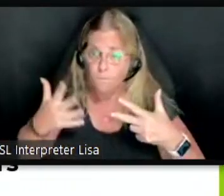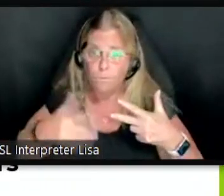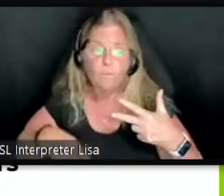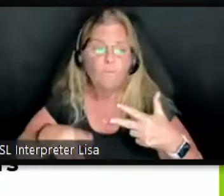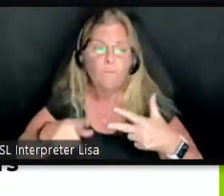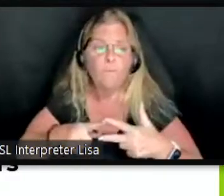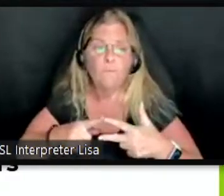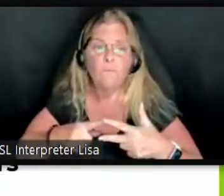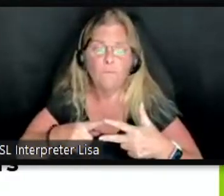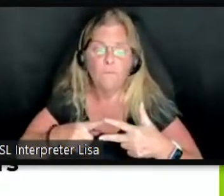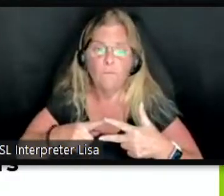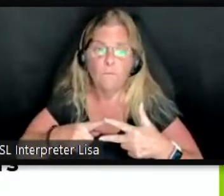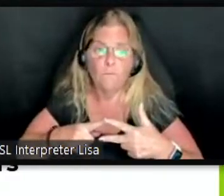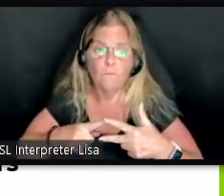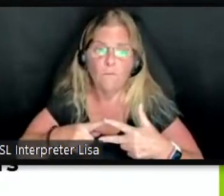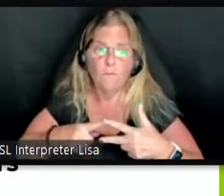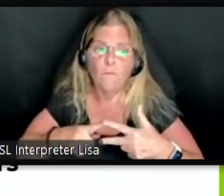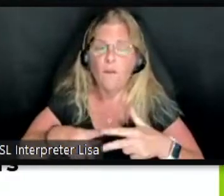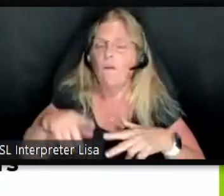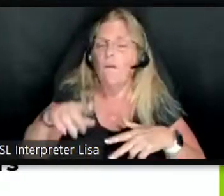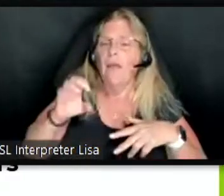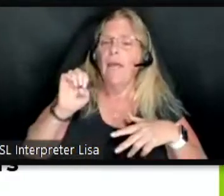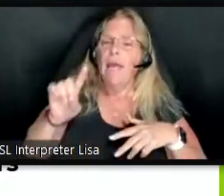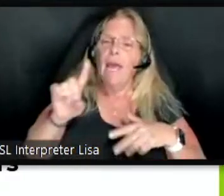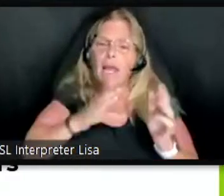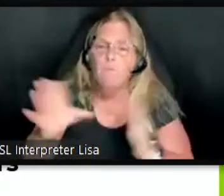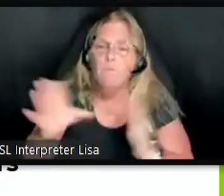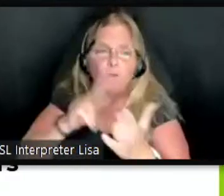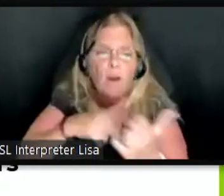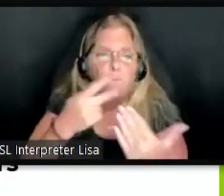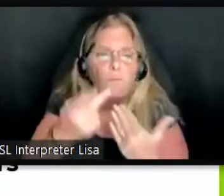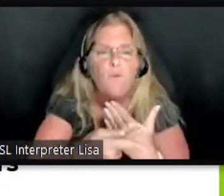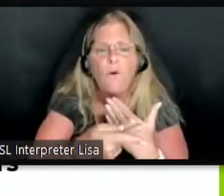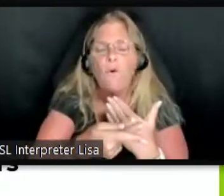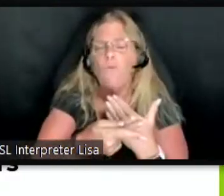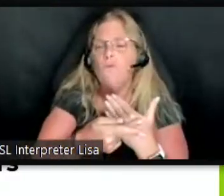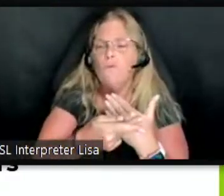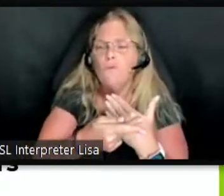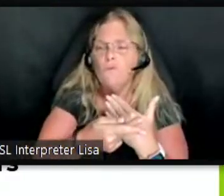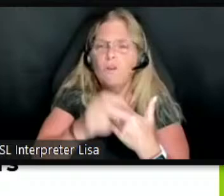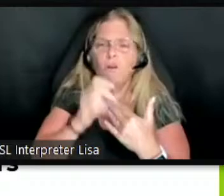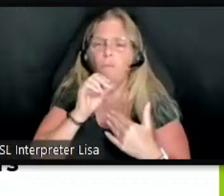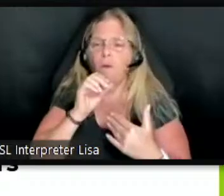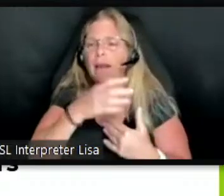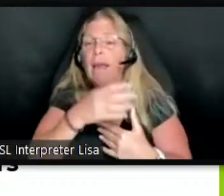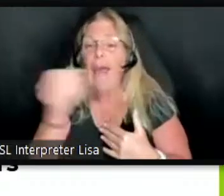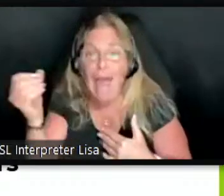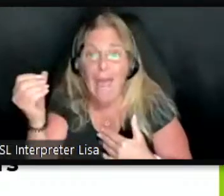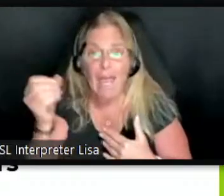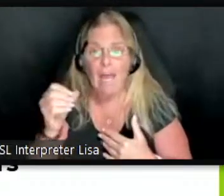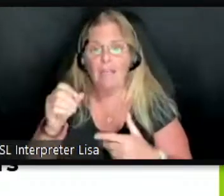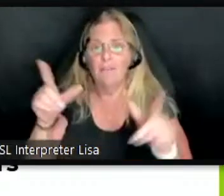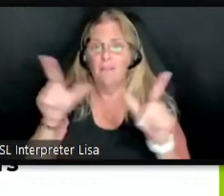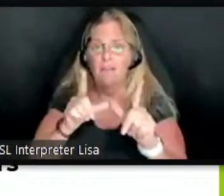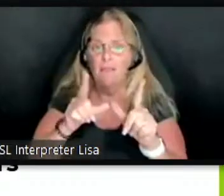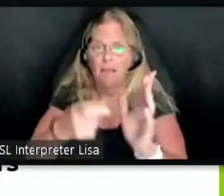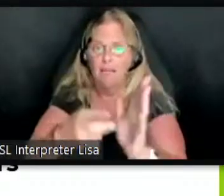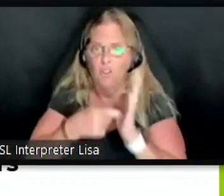how can educator preparation programs, and the licensure requirements, these are 2